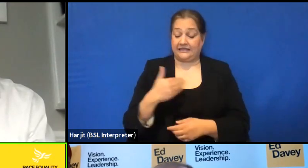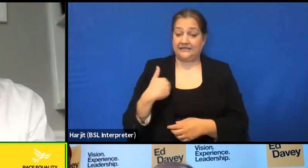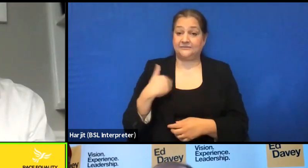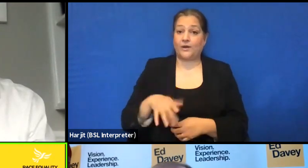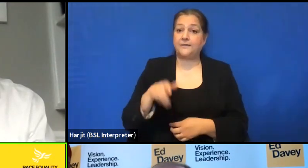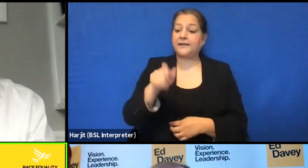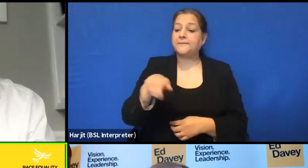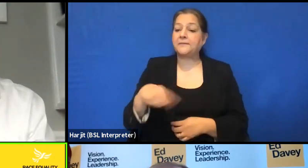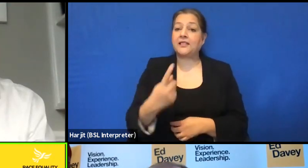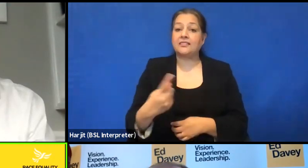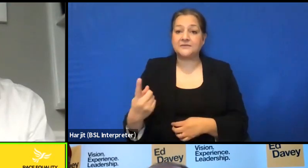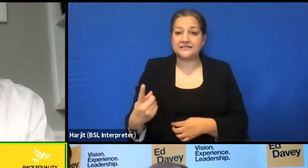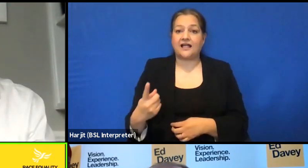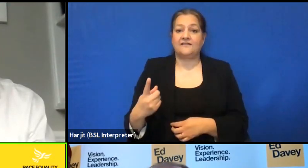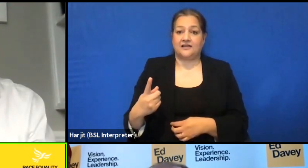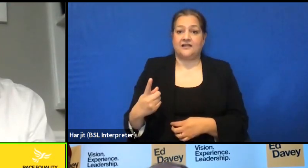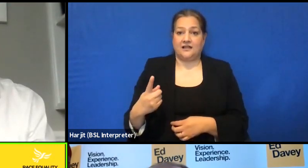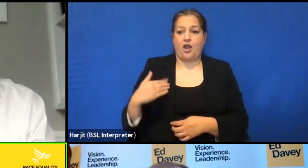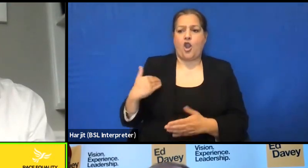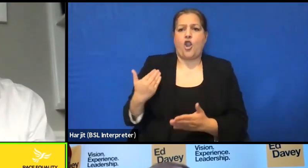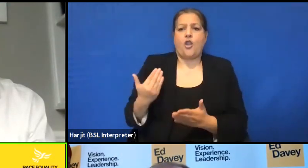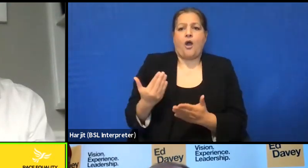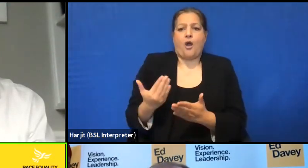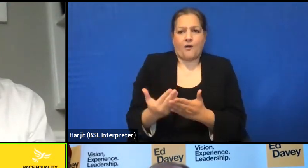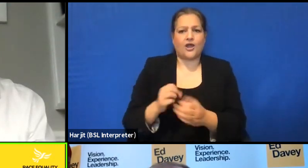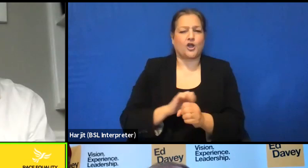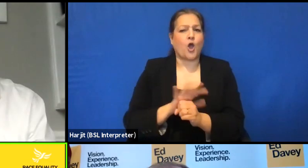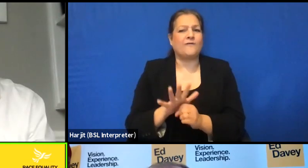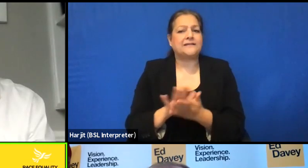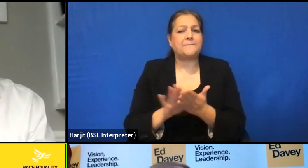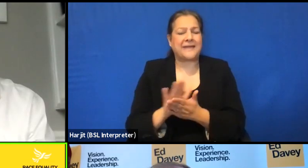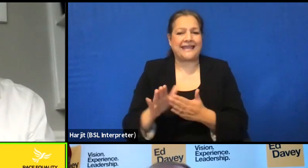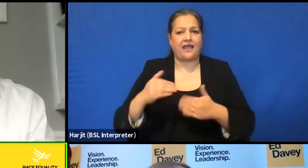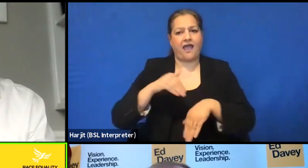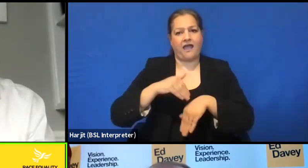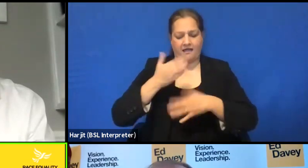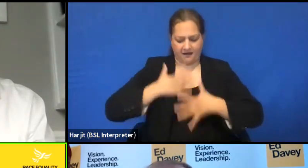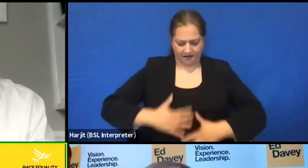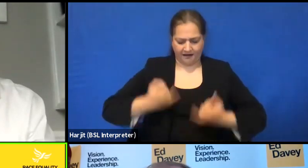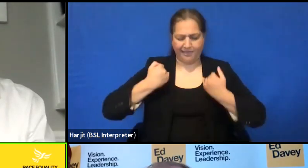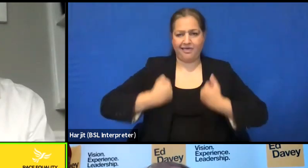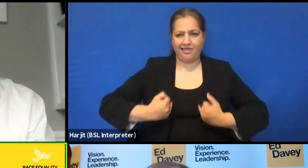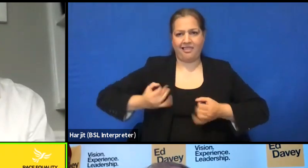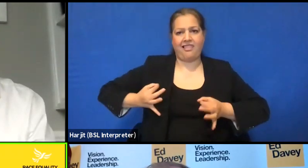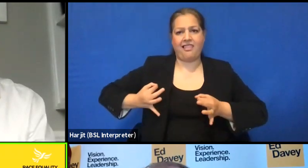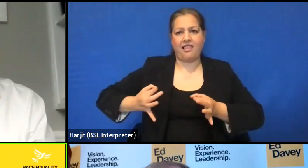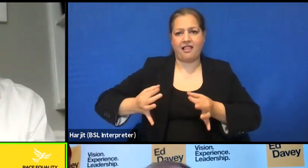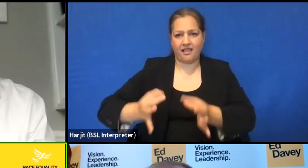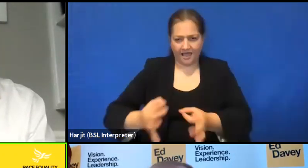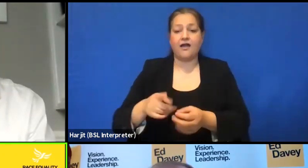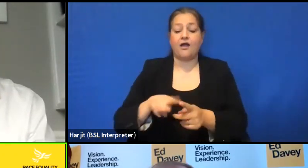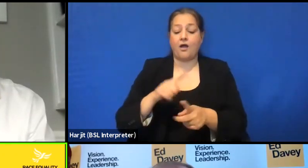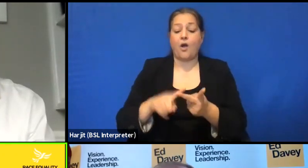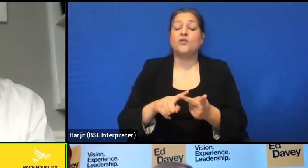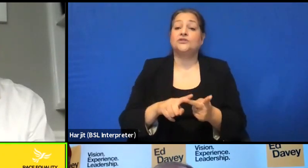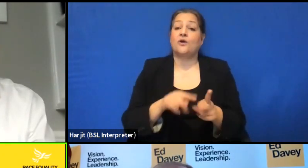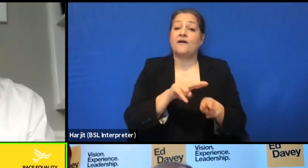people who are suffering from long COVID, so the long-lasting effects of coronavirus, but also bereaved families. And there was a gentleman called